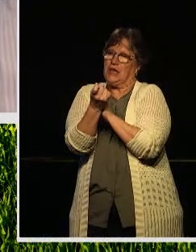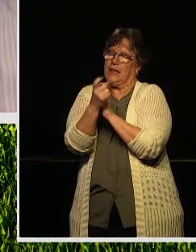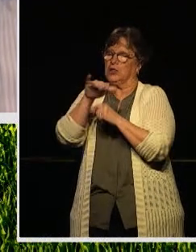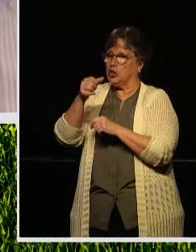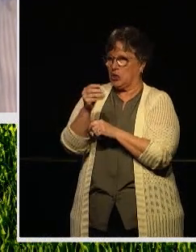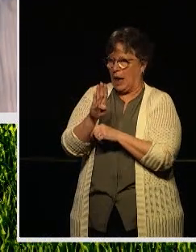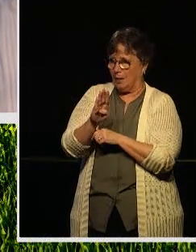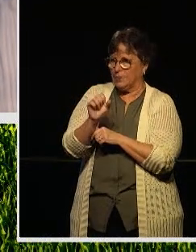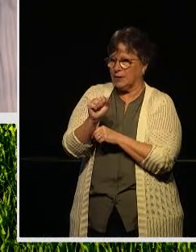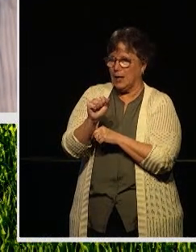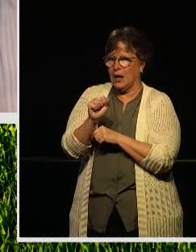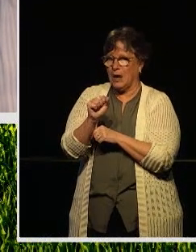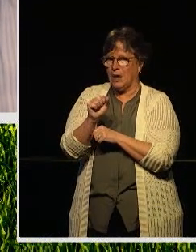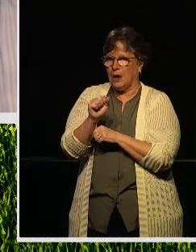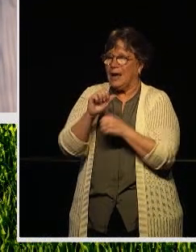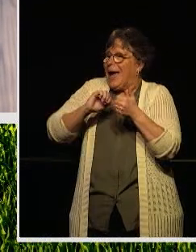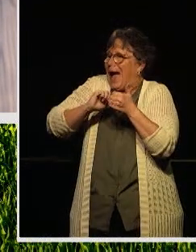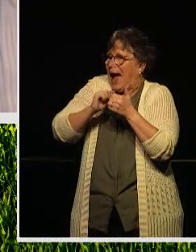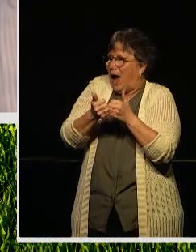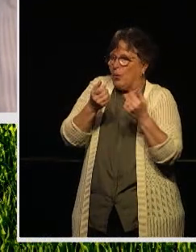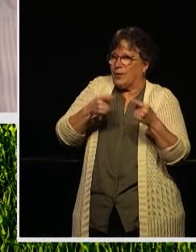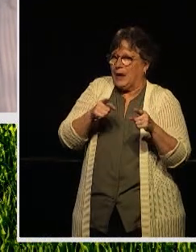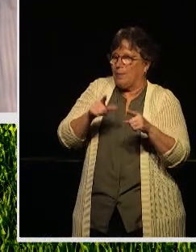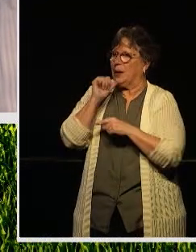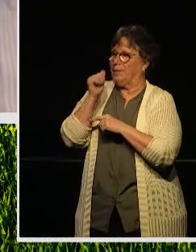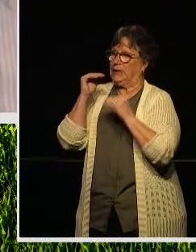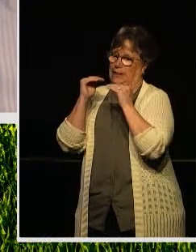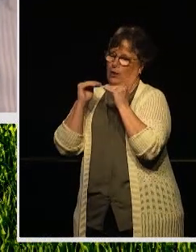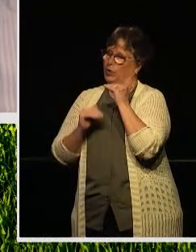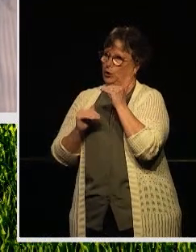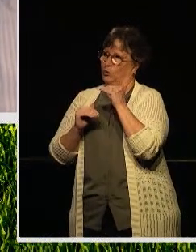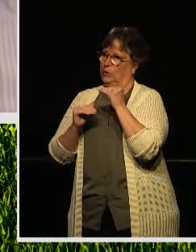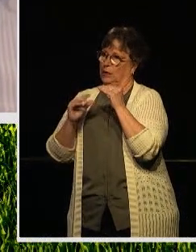not necessarily reducing the number of jobs. And